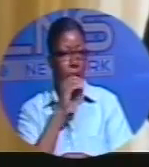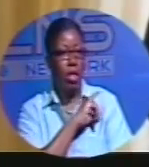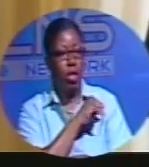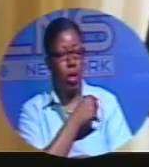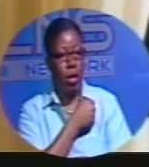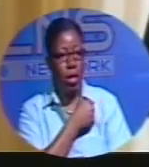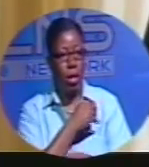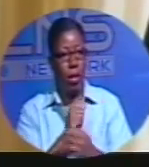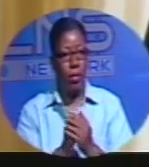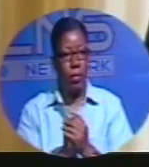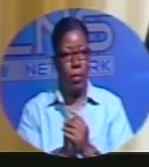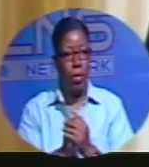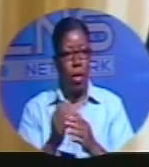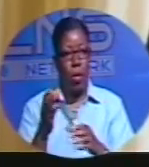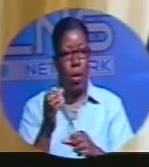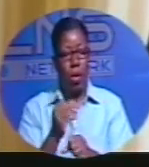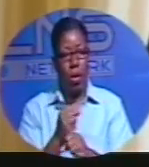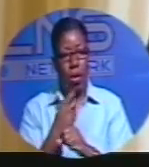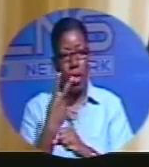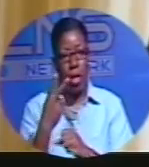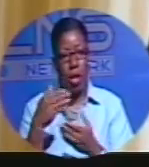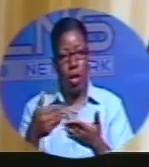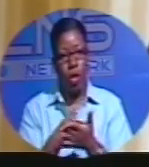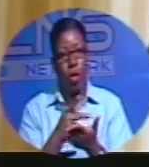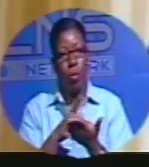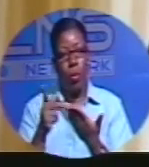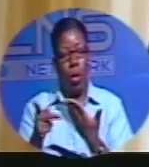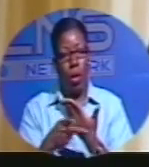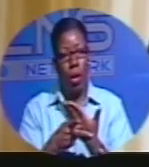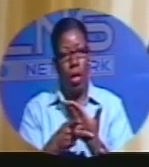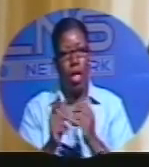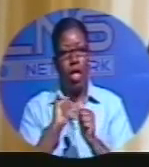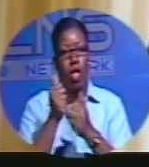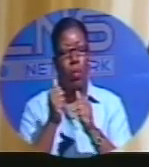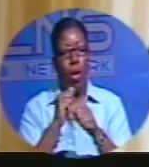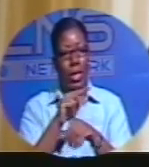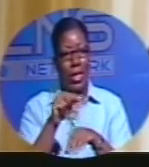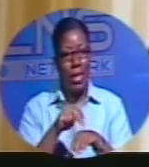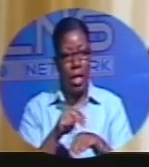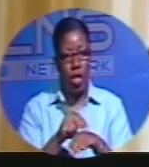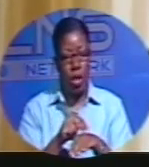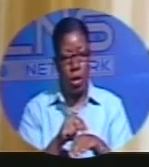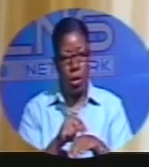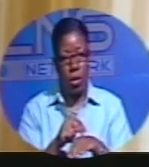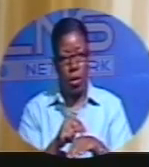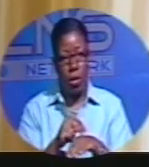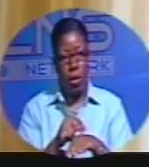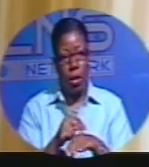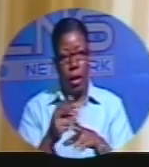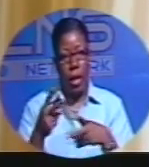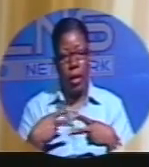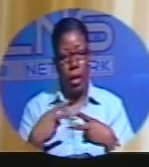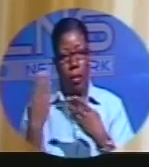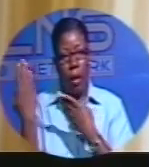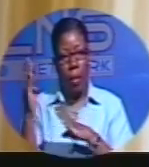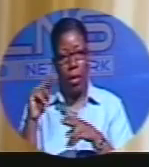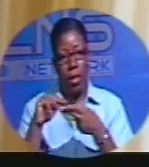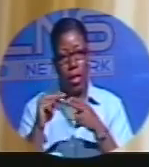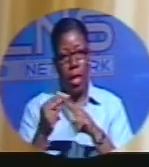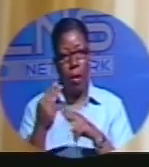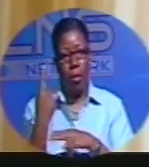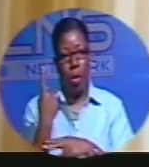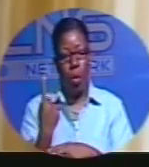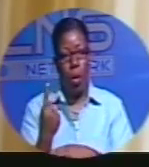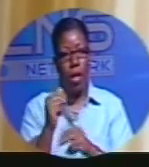Recently, when you'll get back, you'll see we started a new program called Sports Nation, and I have branded the Bahamas as the number